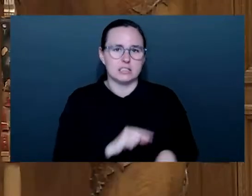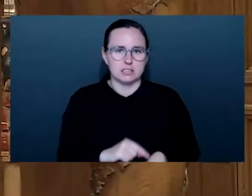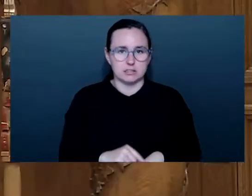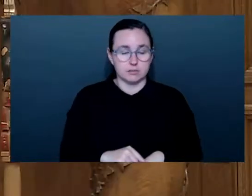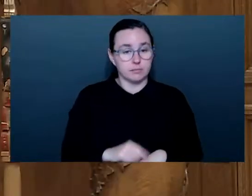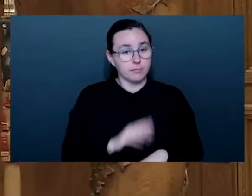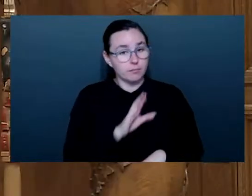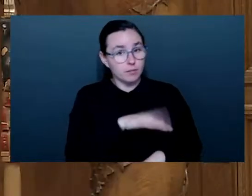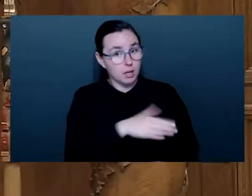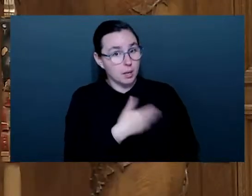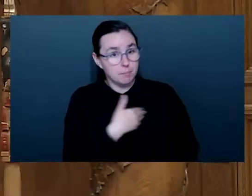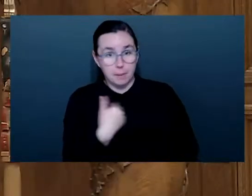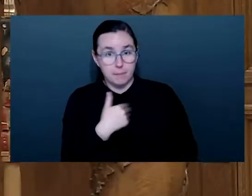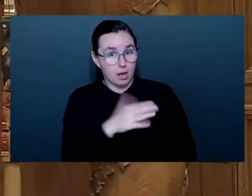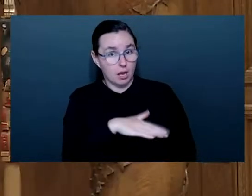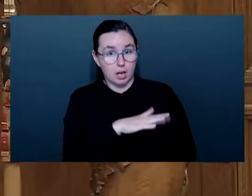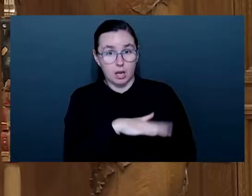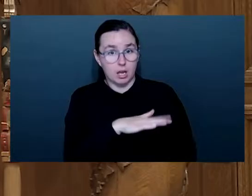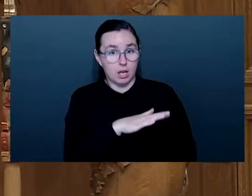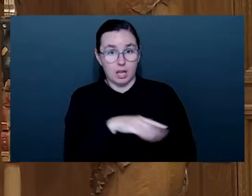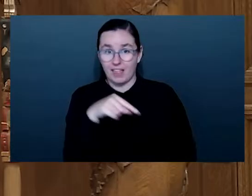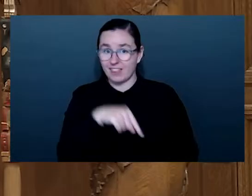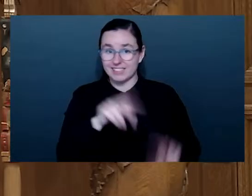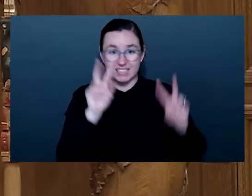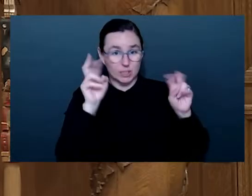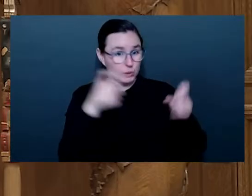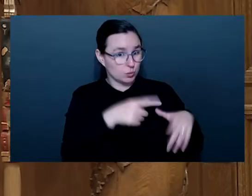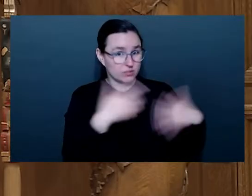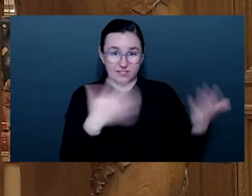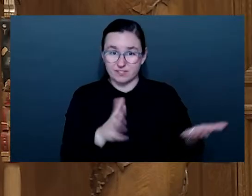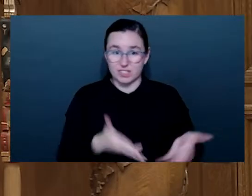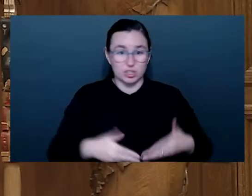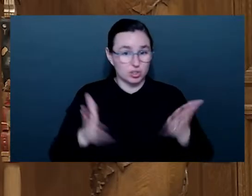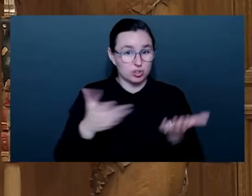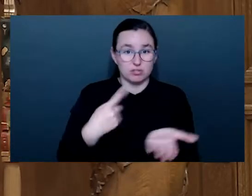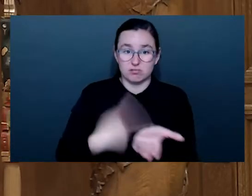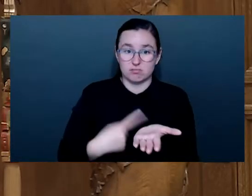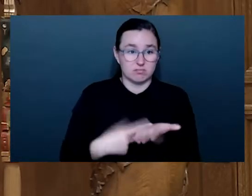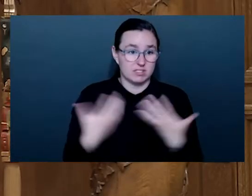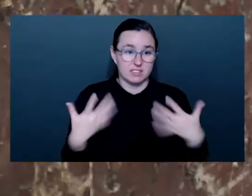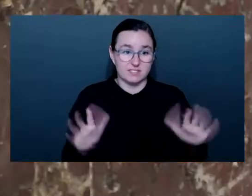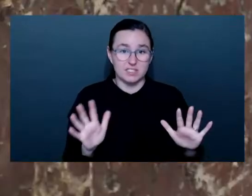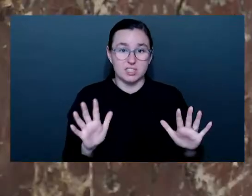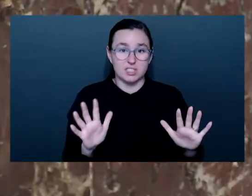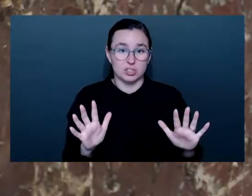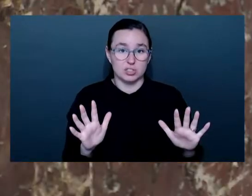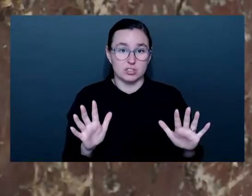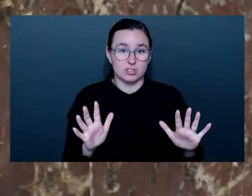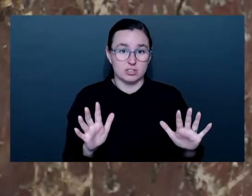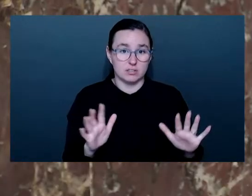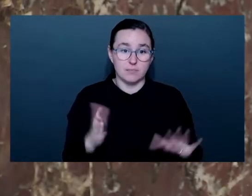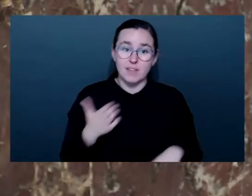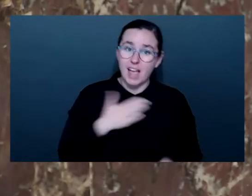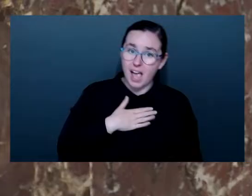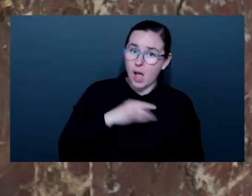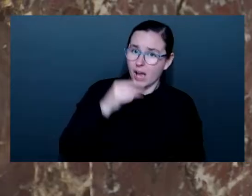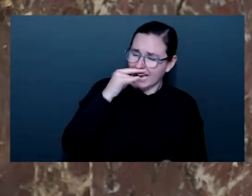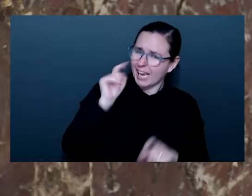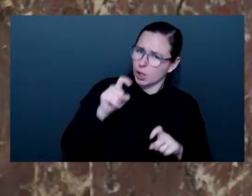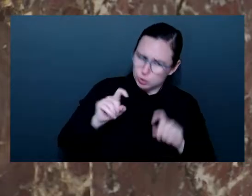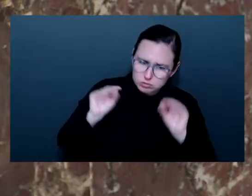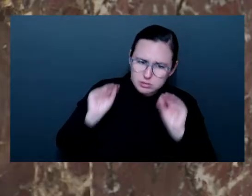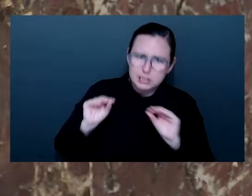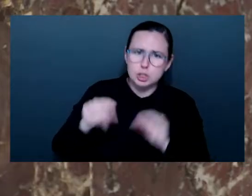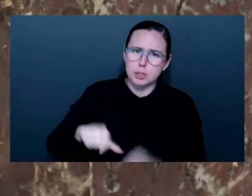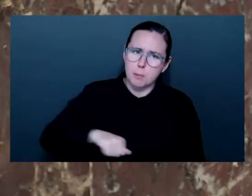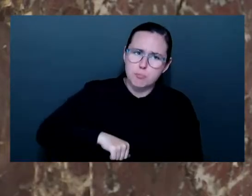also before the House. If Our member kids has should be another taught question. to be proud of Canadian culture because we have